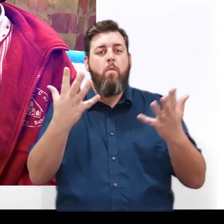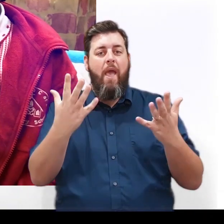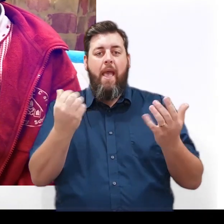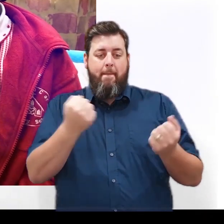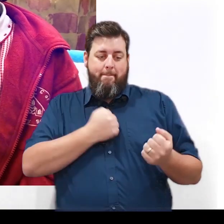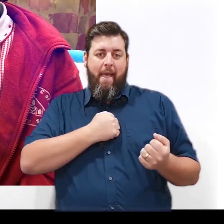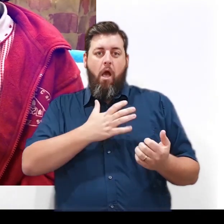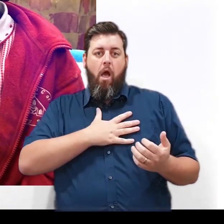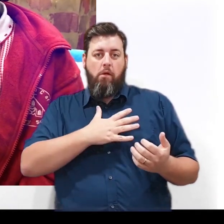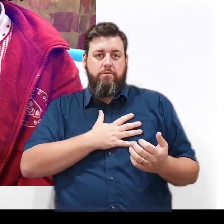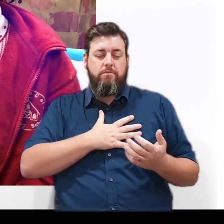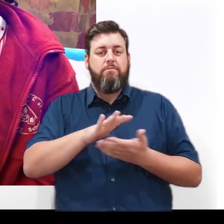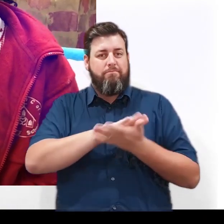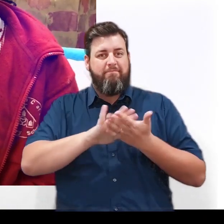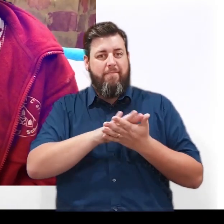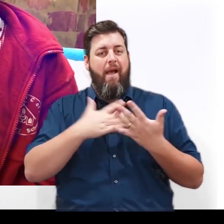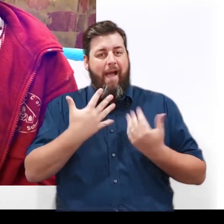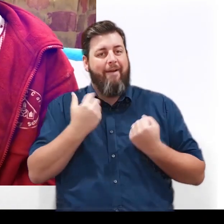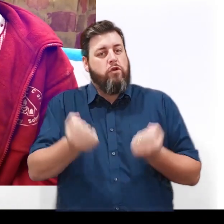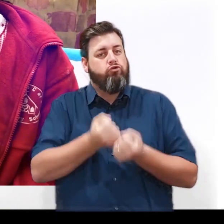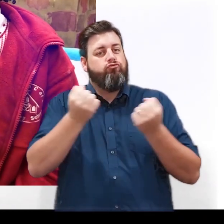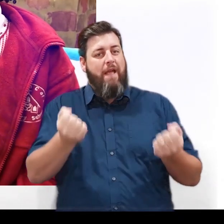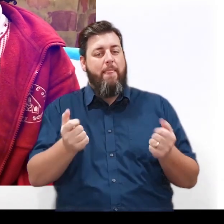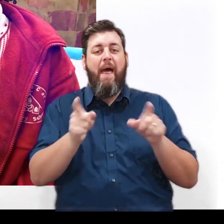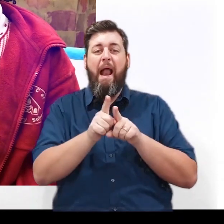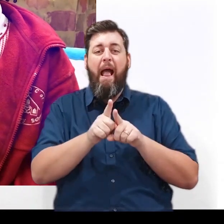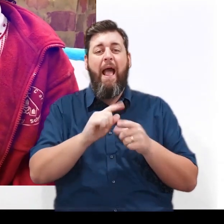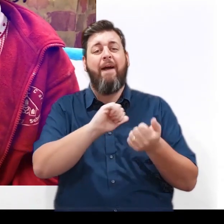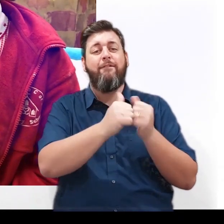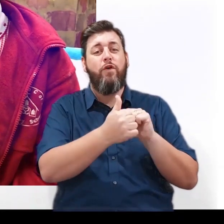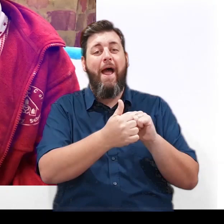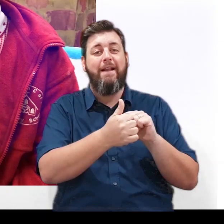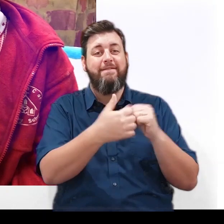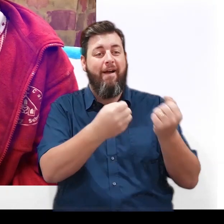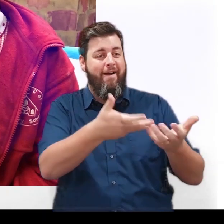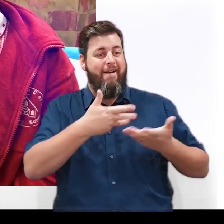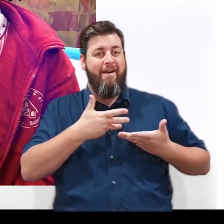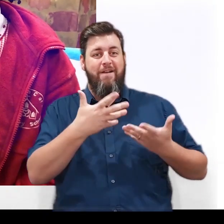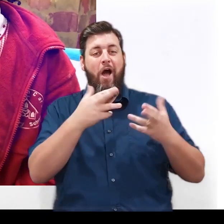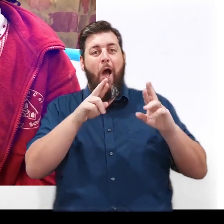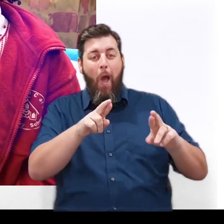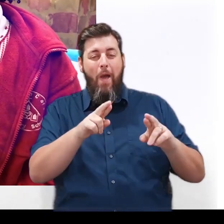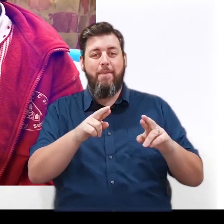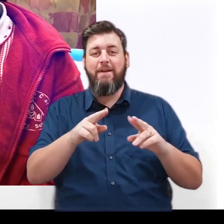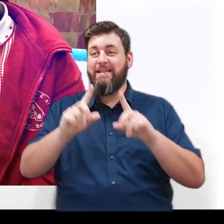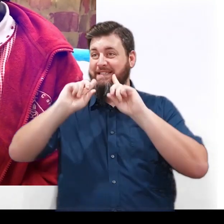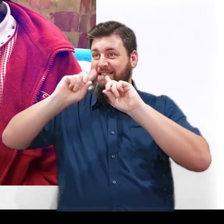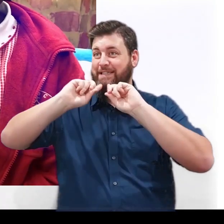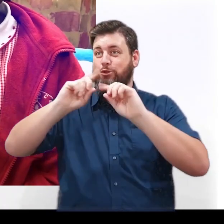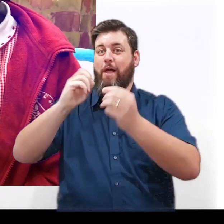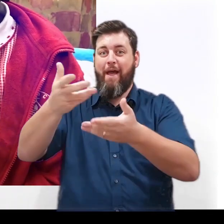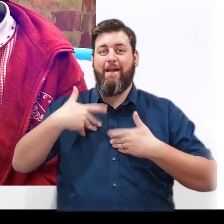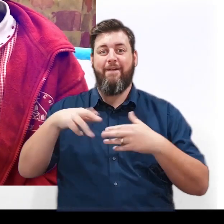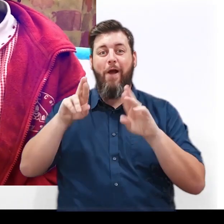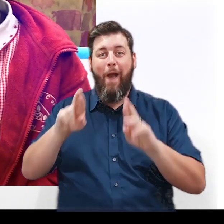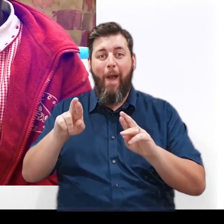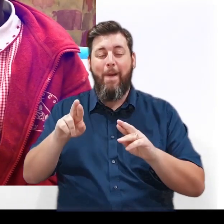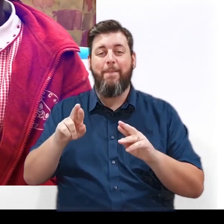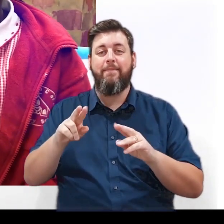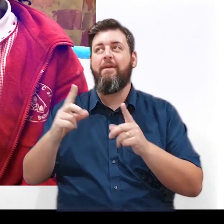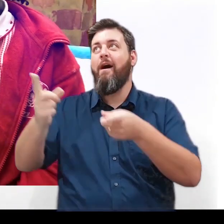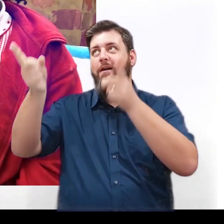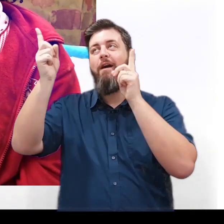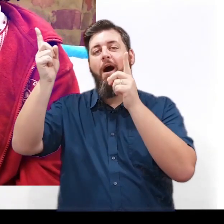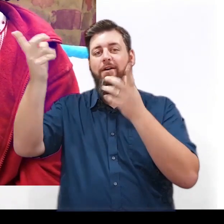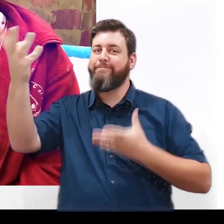my heart to let me have strength, like my friends give me hope, my teachers give me hope,